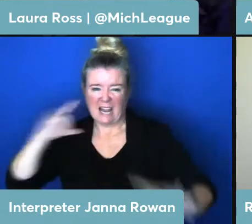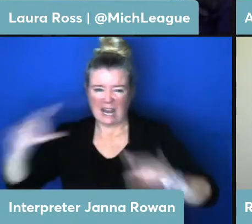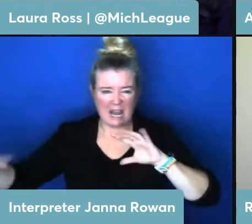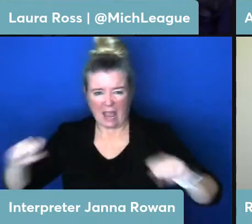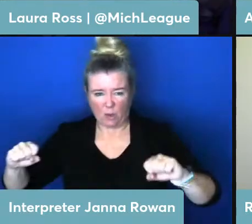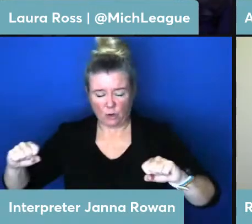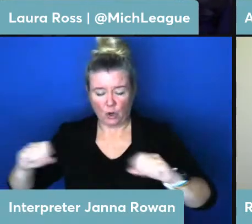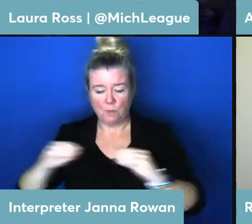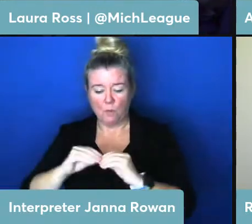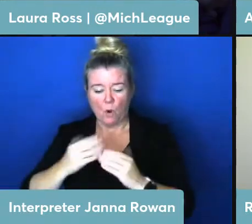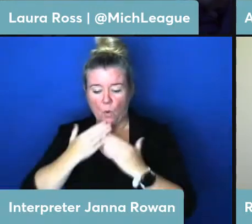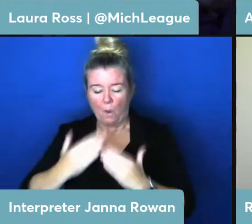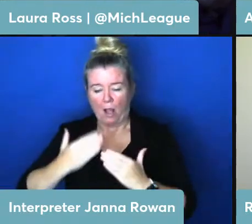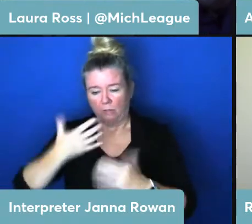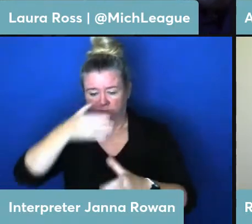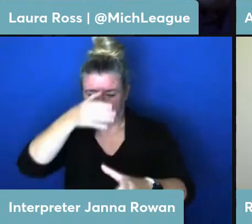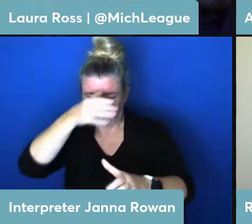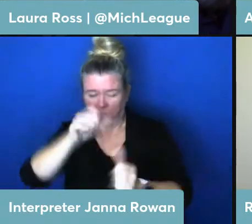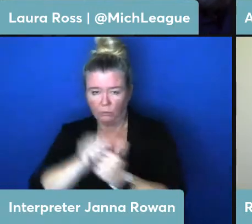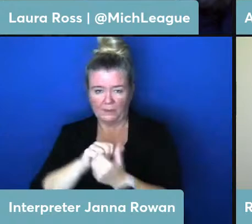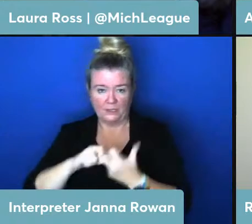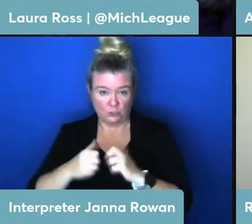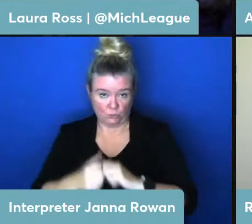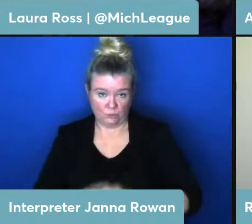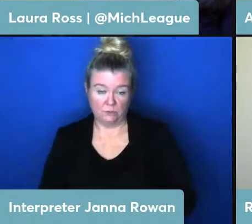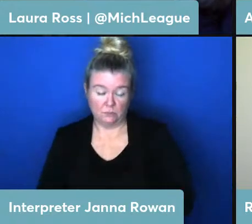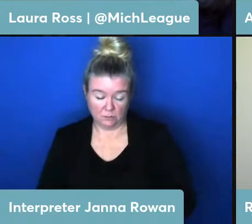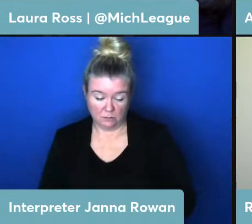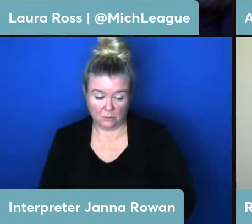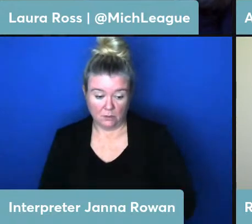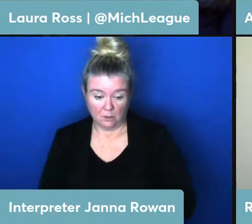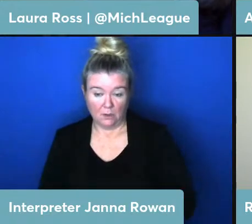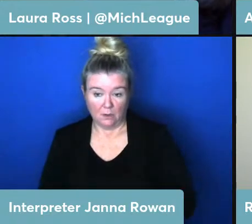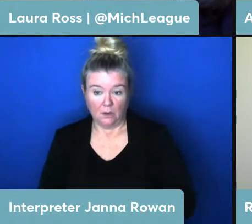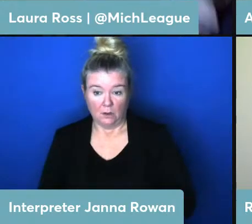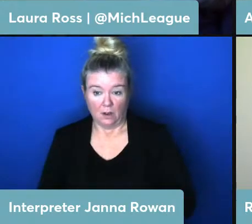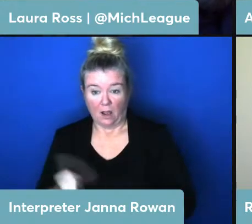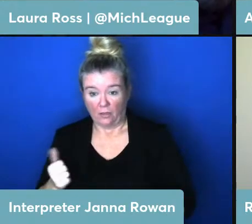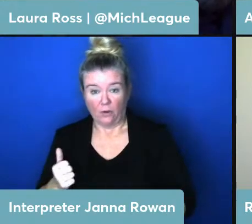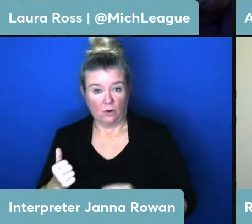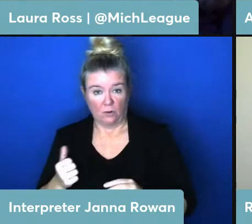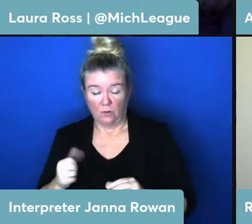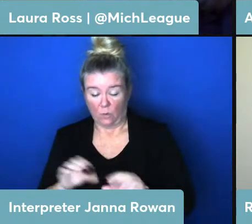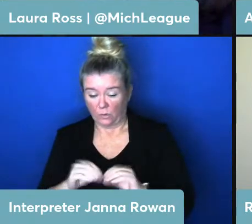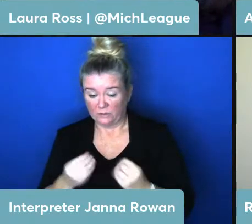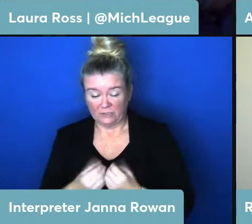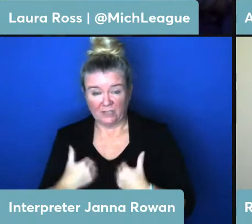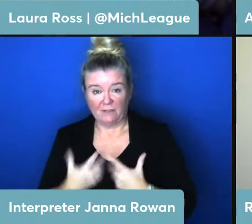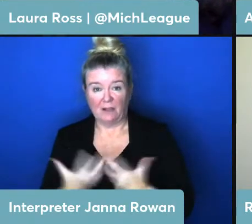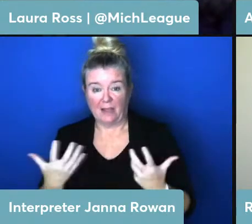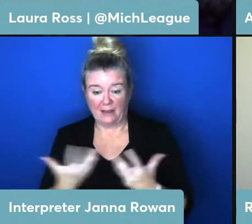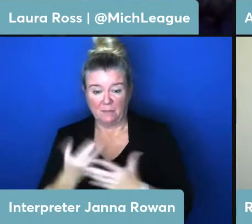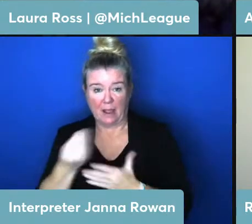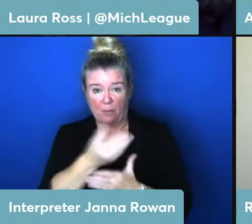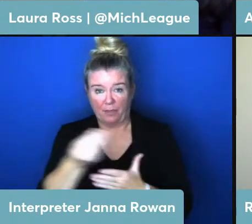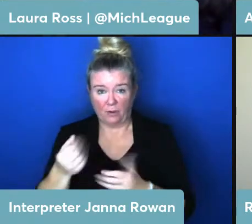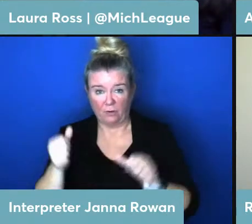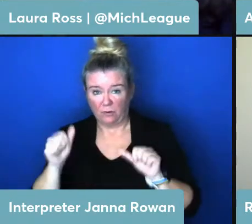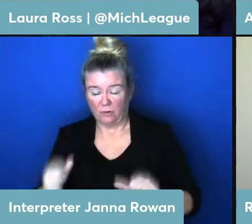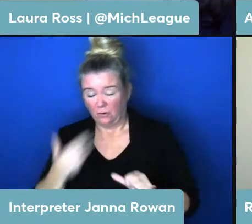more well-informed too about issues, as well as local organizations. You know, a lot of them out there